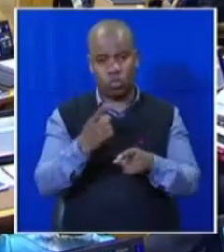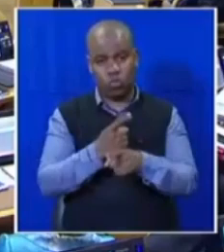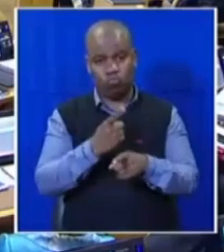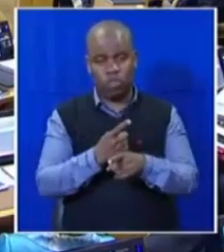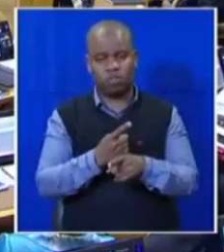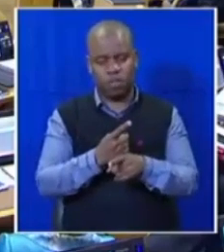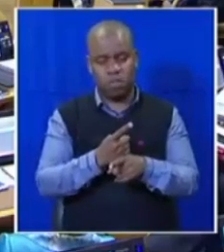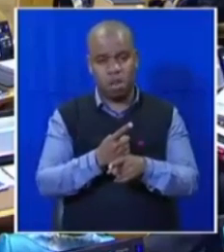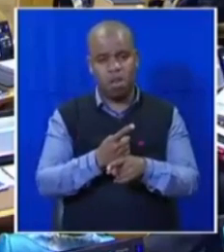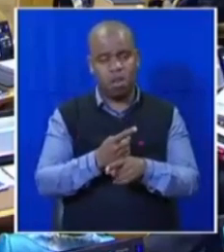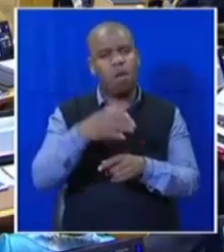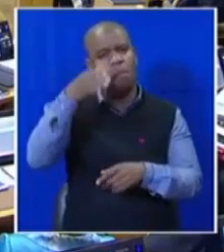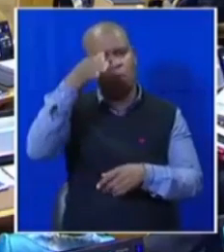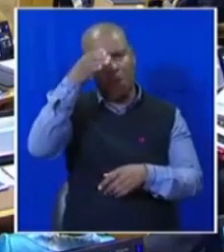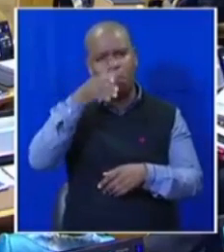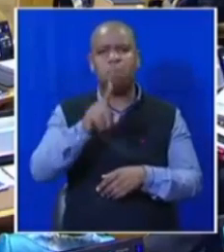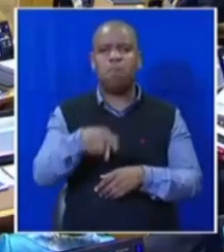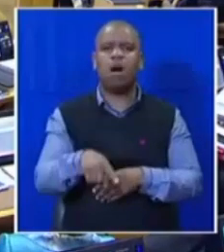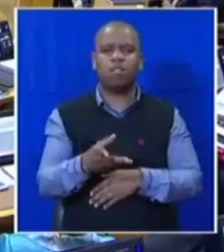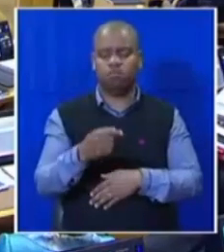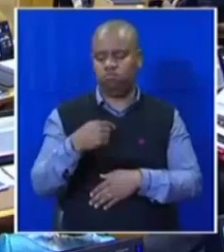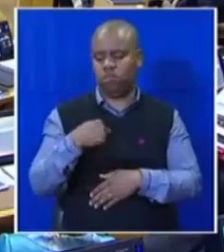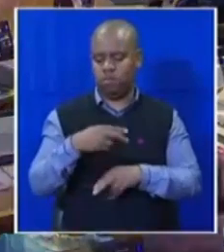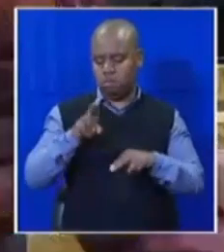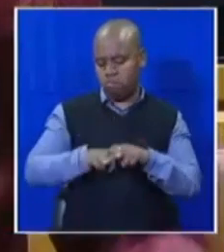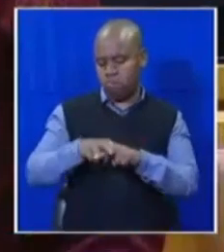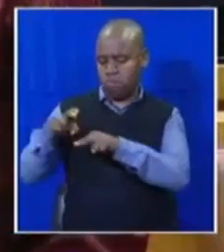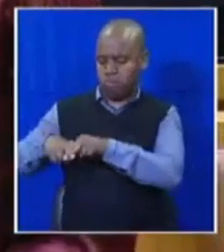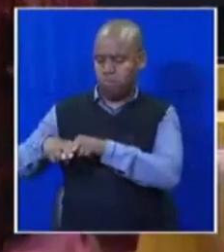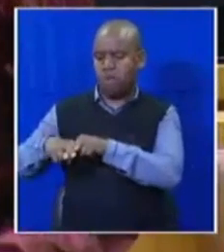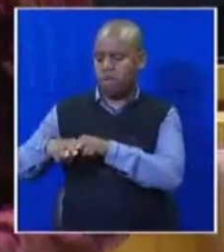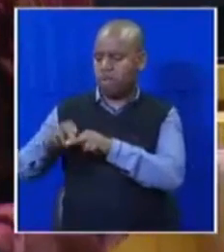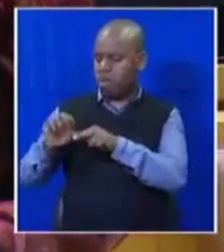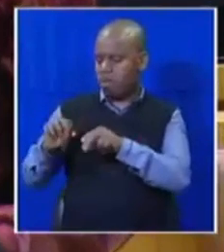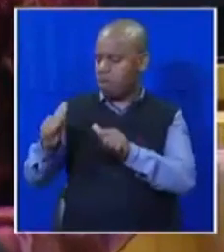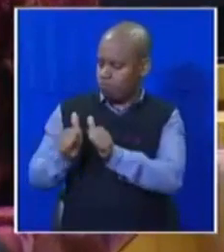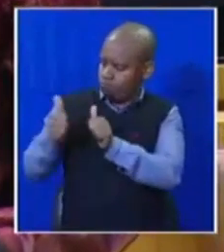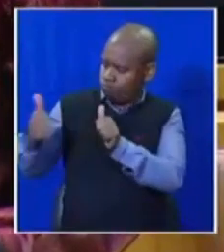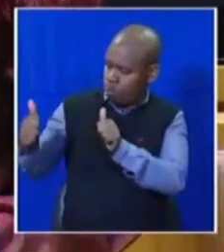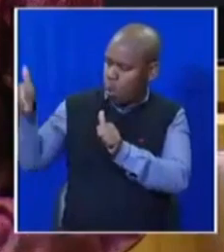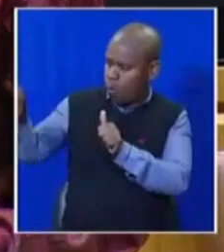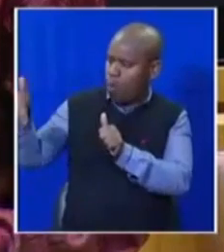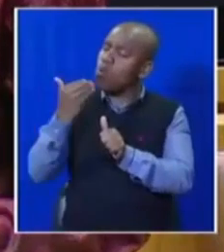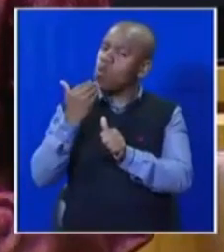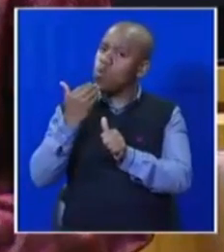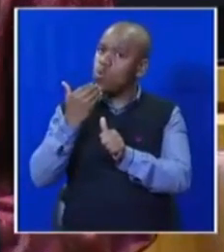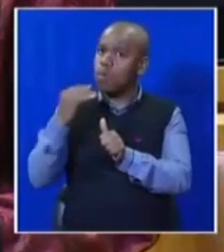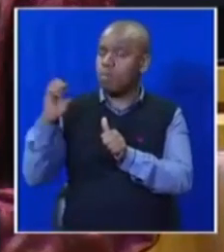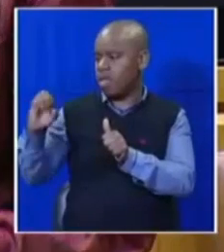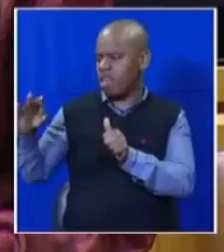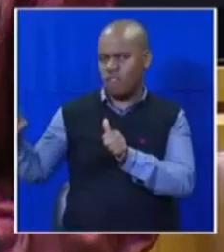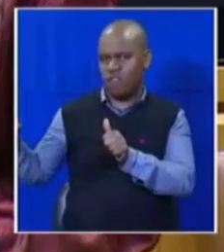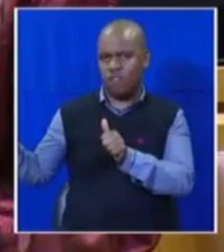I sit next to the EFF MPs to my left, and I just want to register my